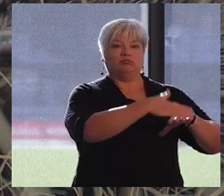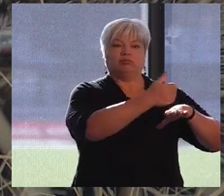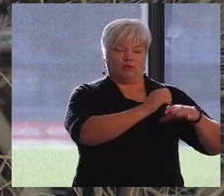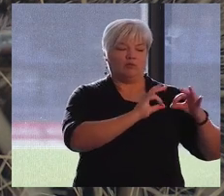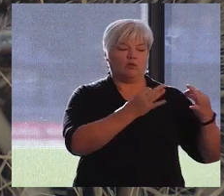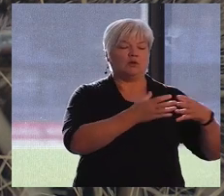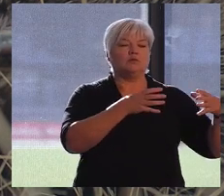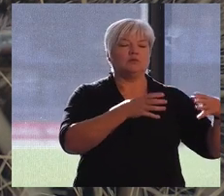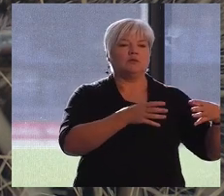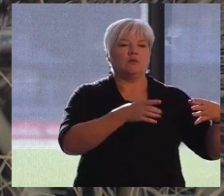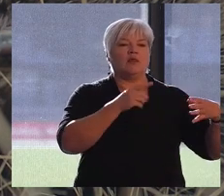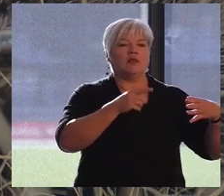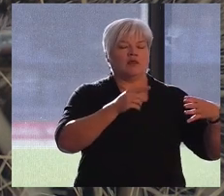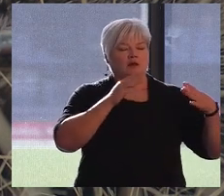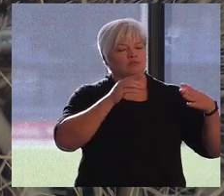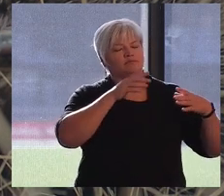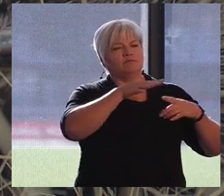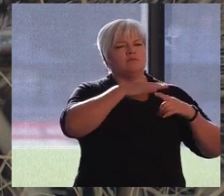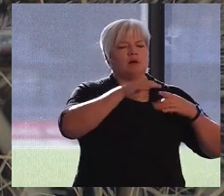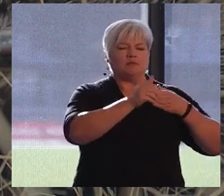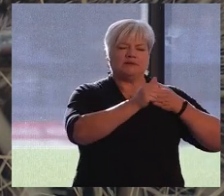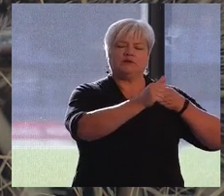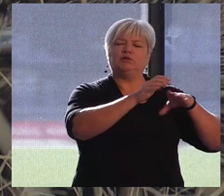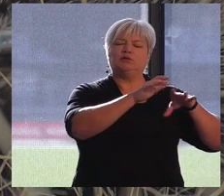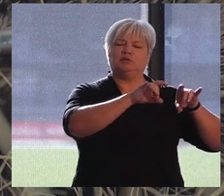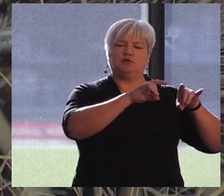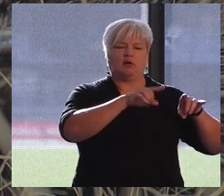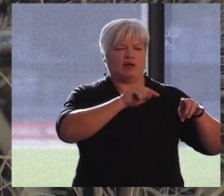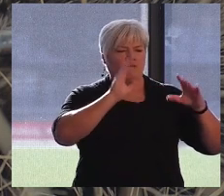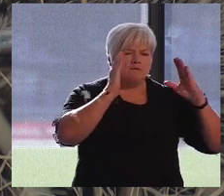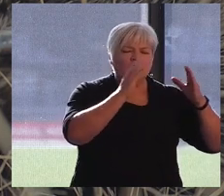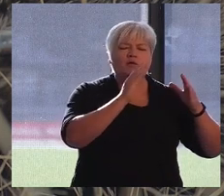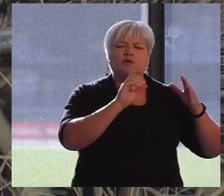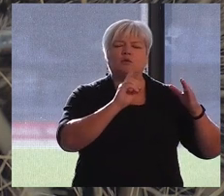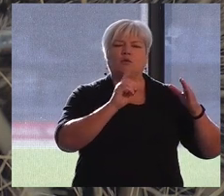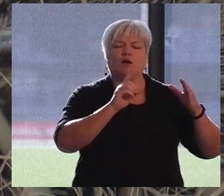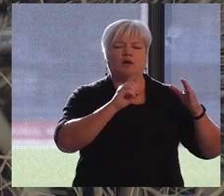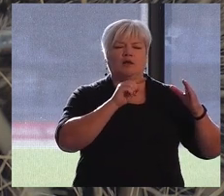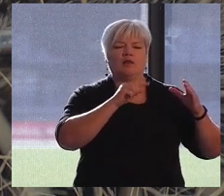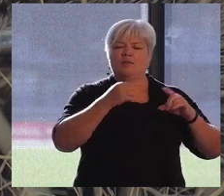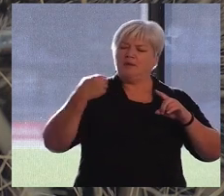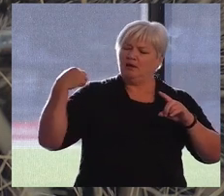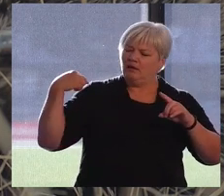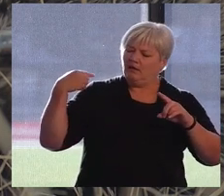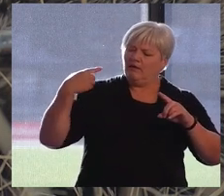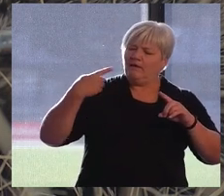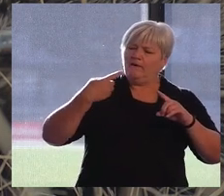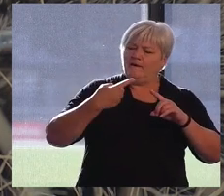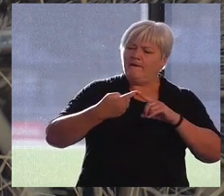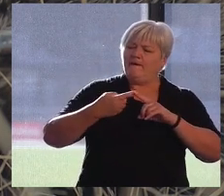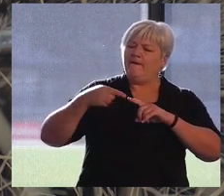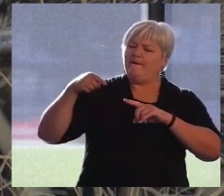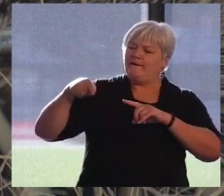Environmental Leadership Australia is really taking that realisation I had after that journey that Nick and I did together